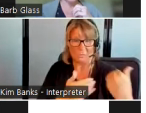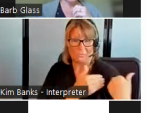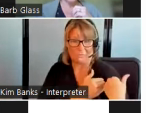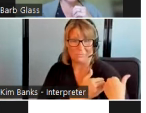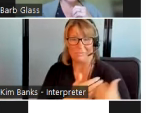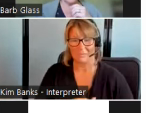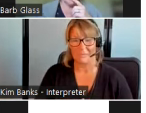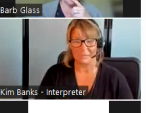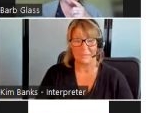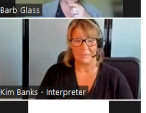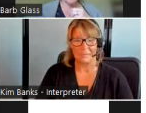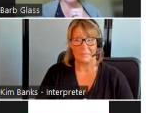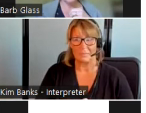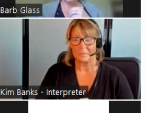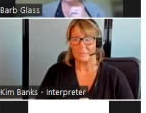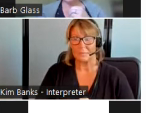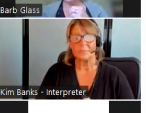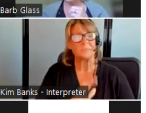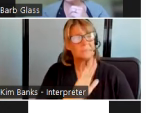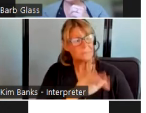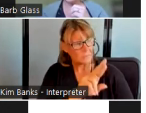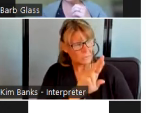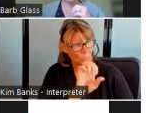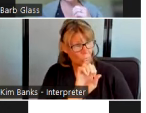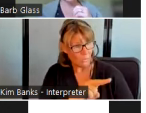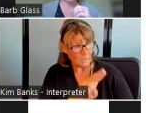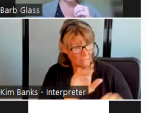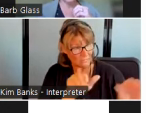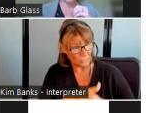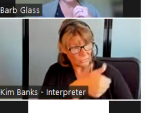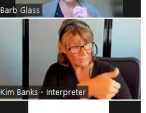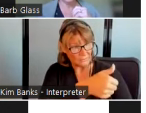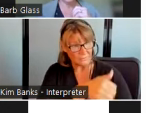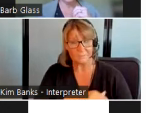And I'm just going to ask my colleague Robin to introduce herself as well.